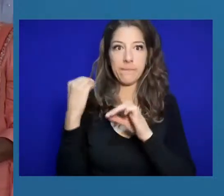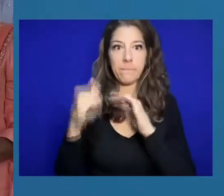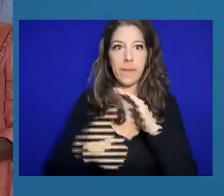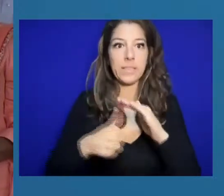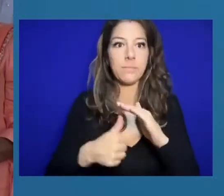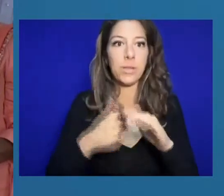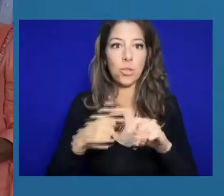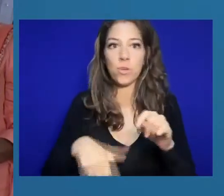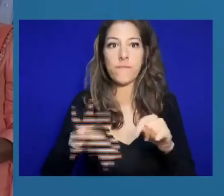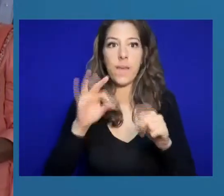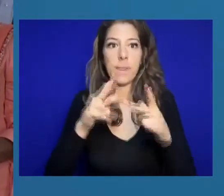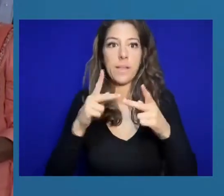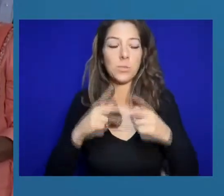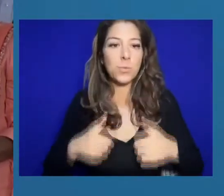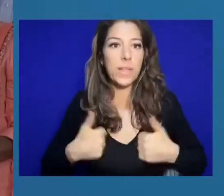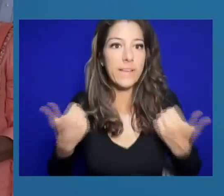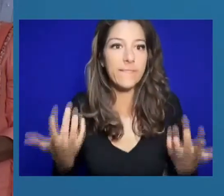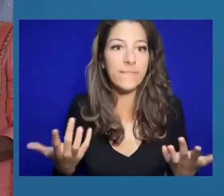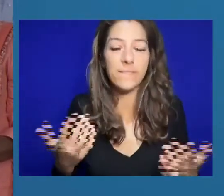place to live, right?